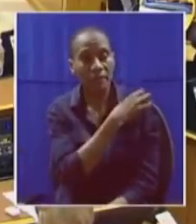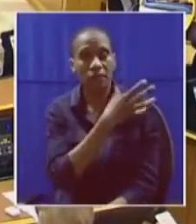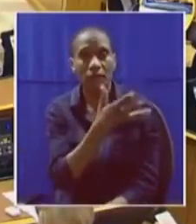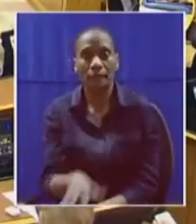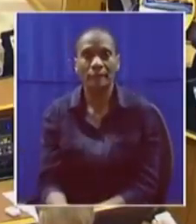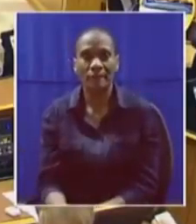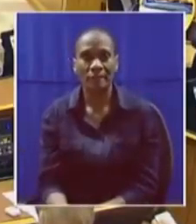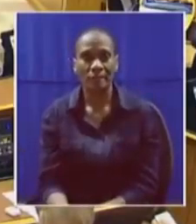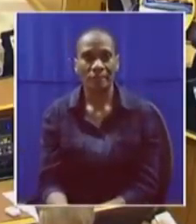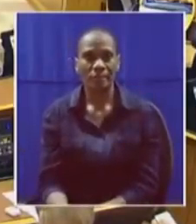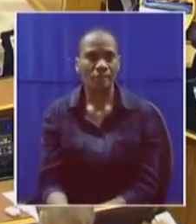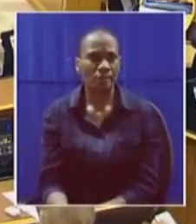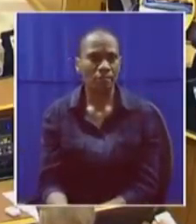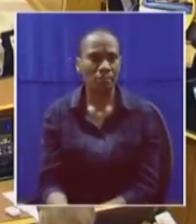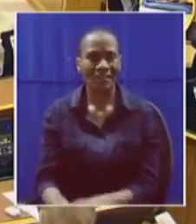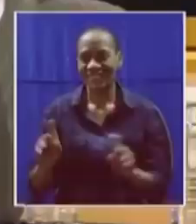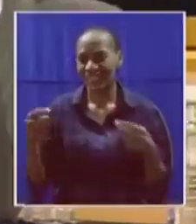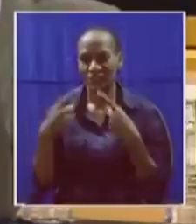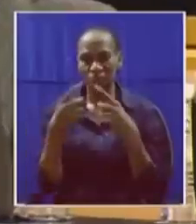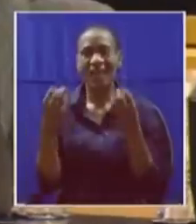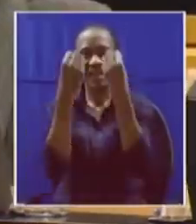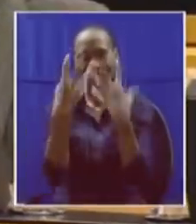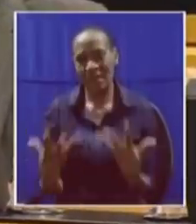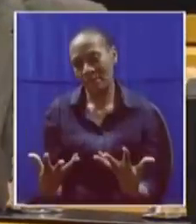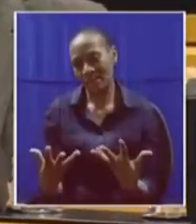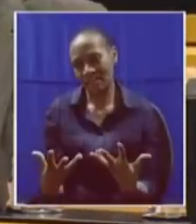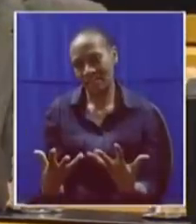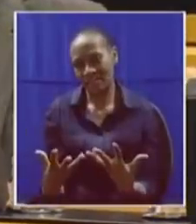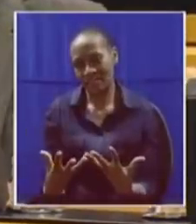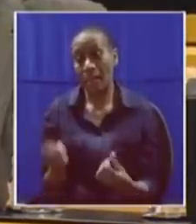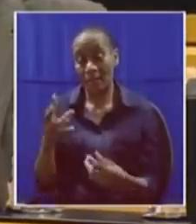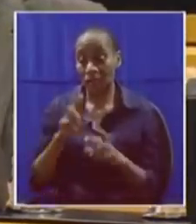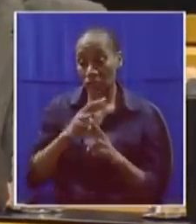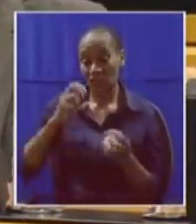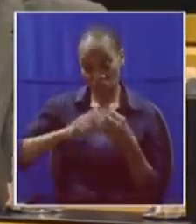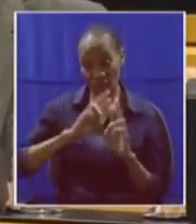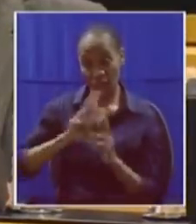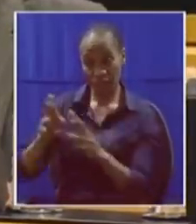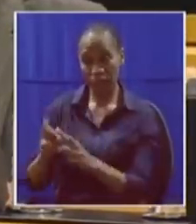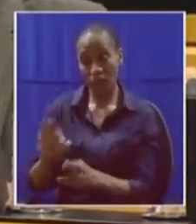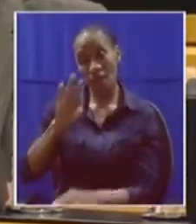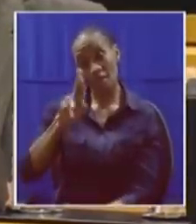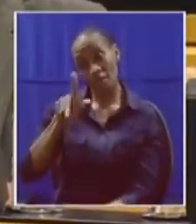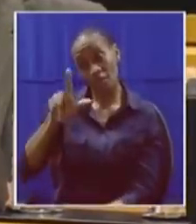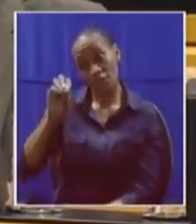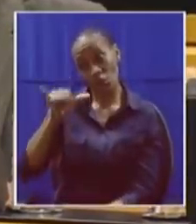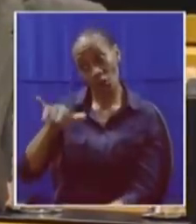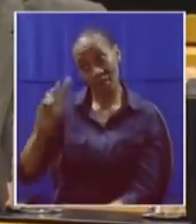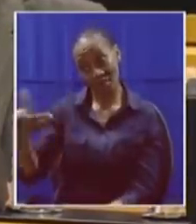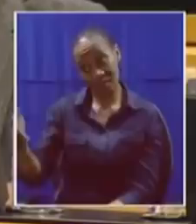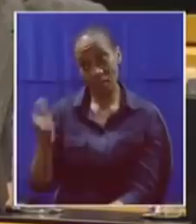I don't want to venture into numbers out of hand, but I will give you the answer, Floyd. I'm going to give you the answer.